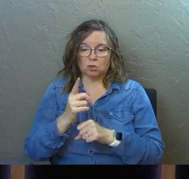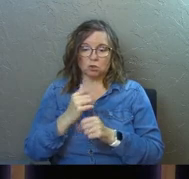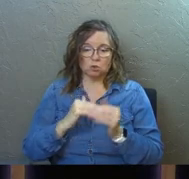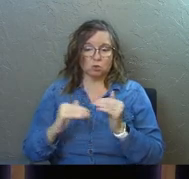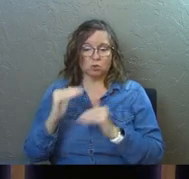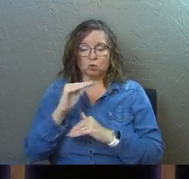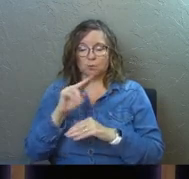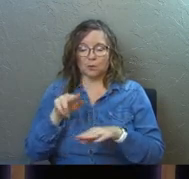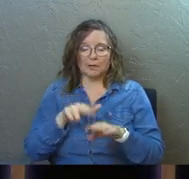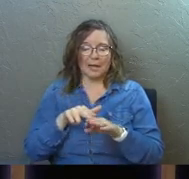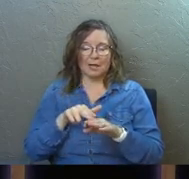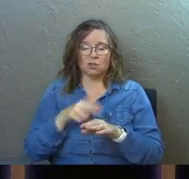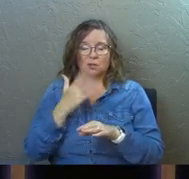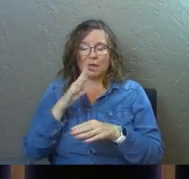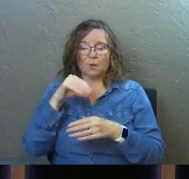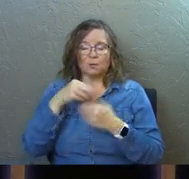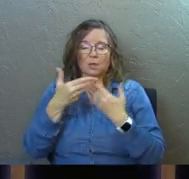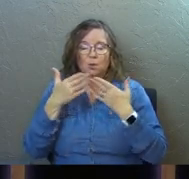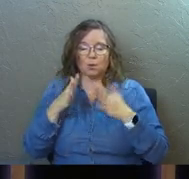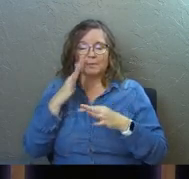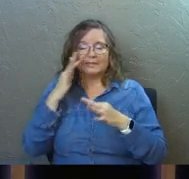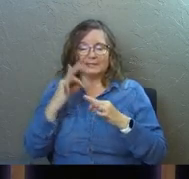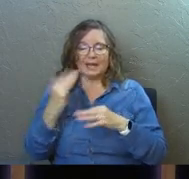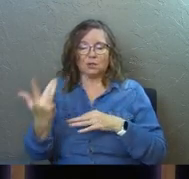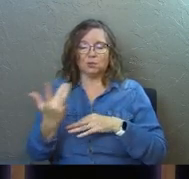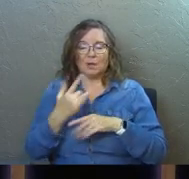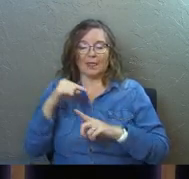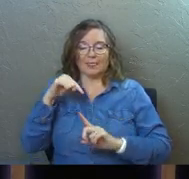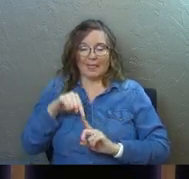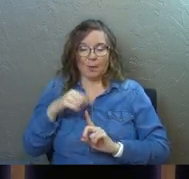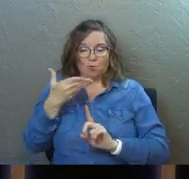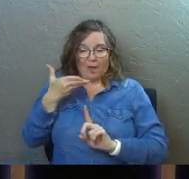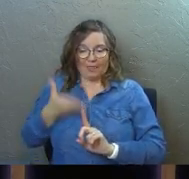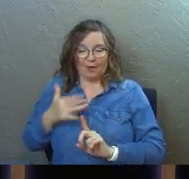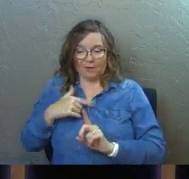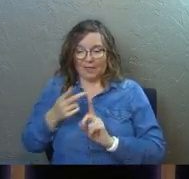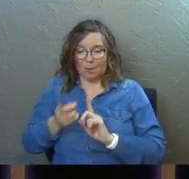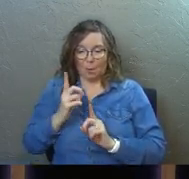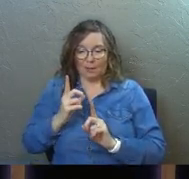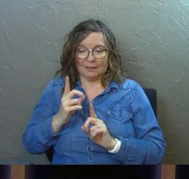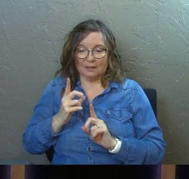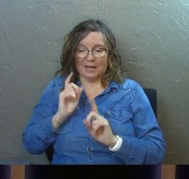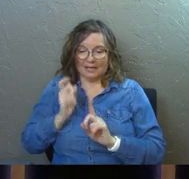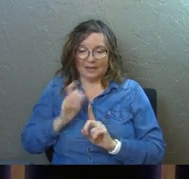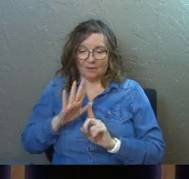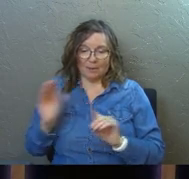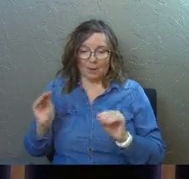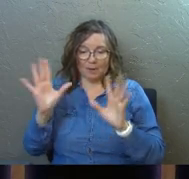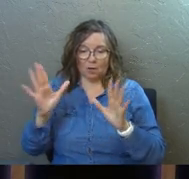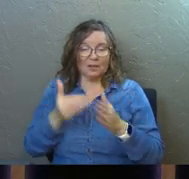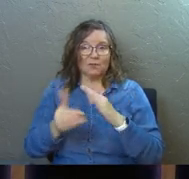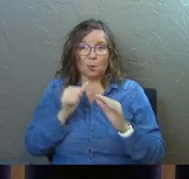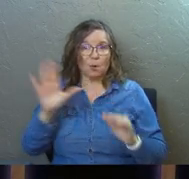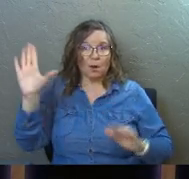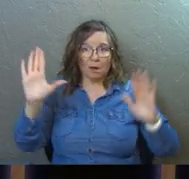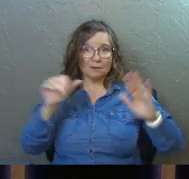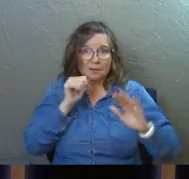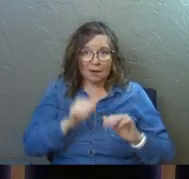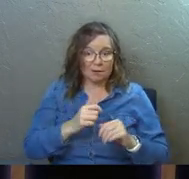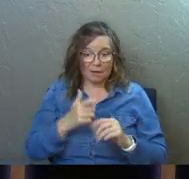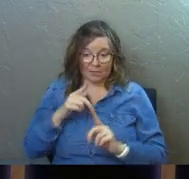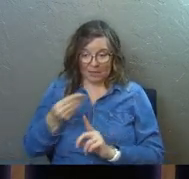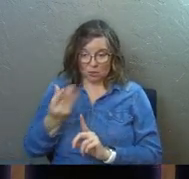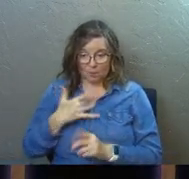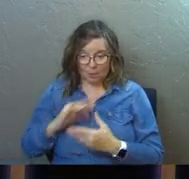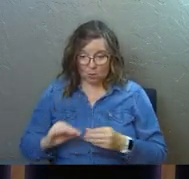supernatural, mystical God was in the room and decided to touch them right there at that moment and give them their miracle. And as they told me